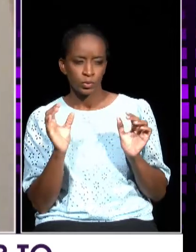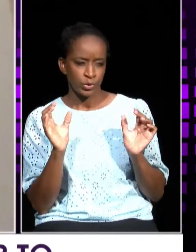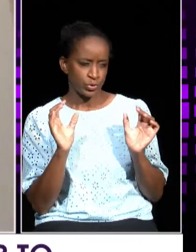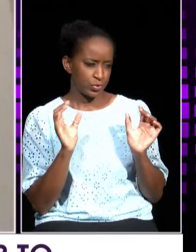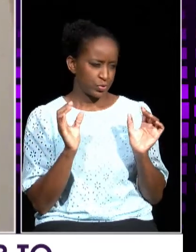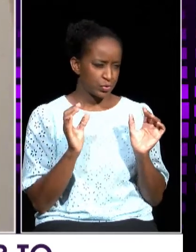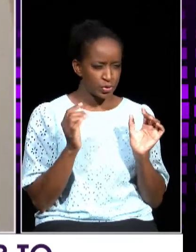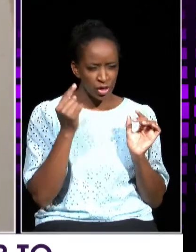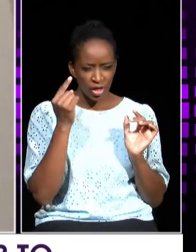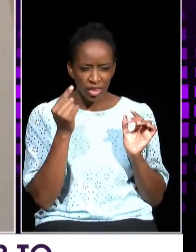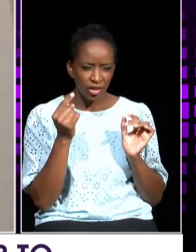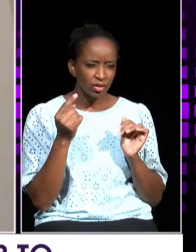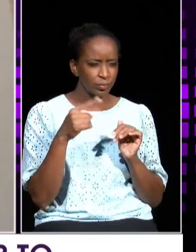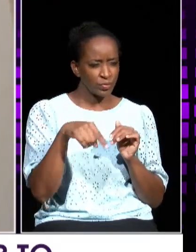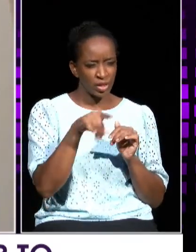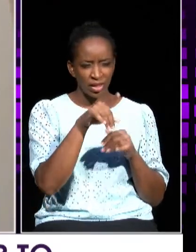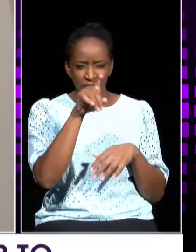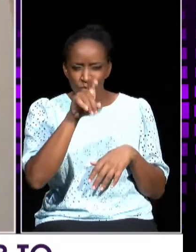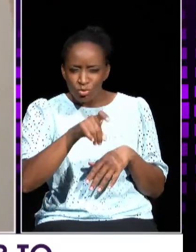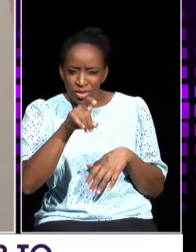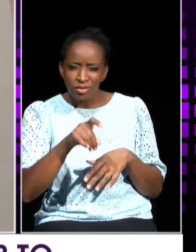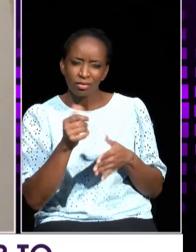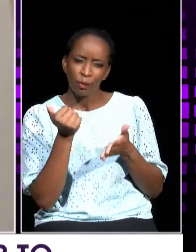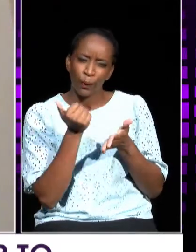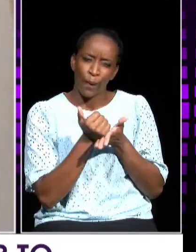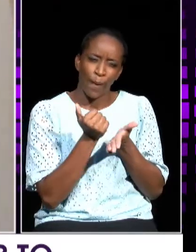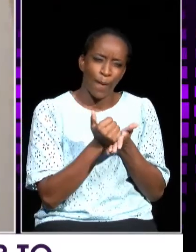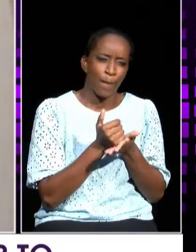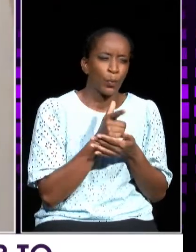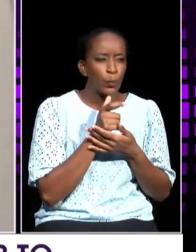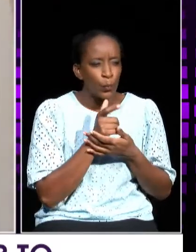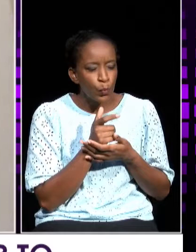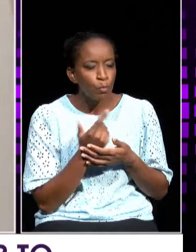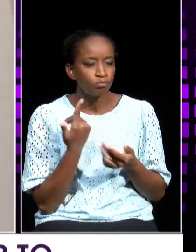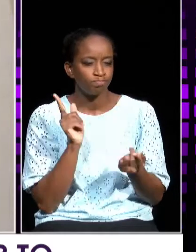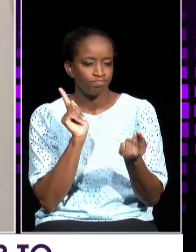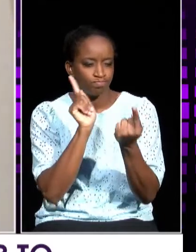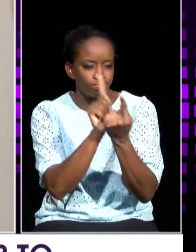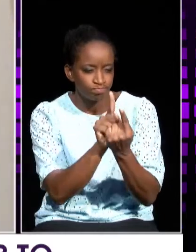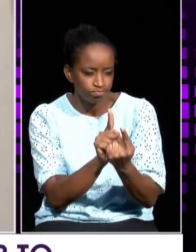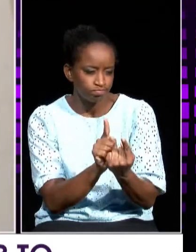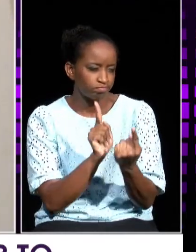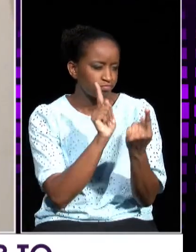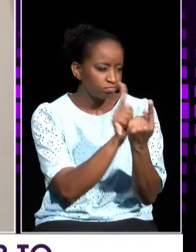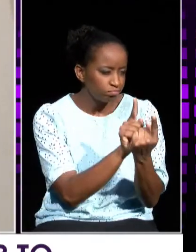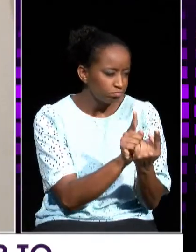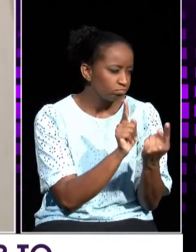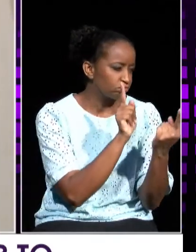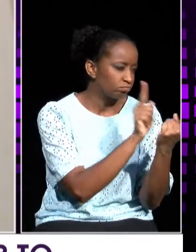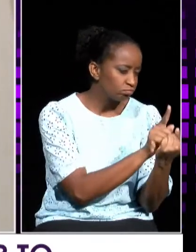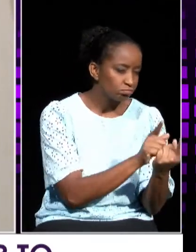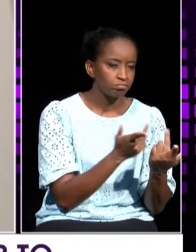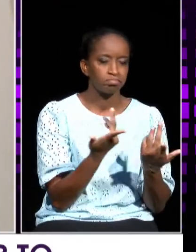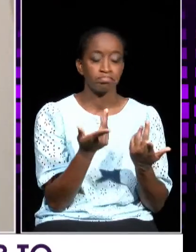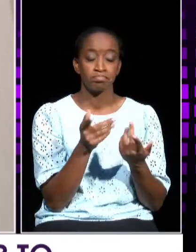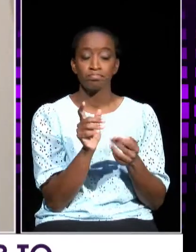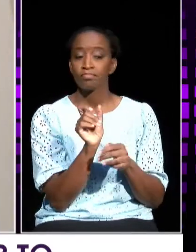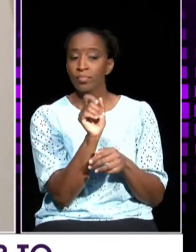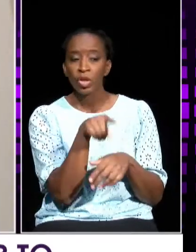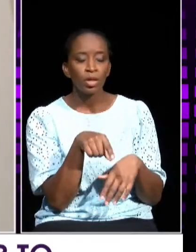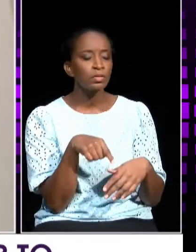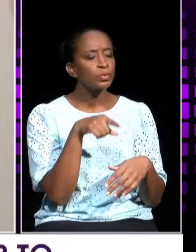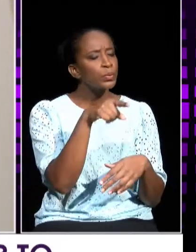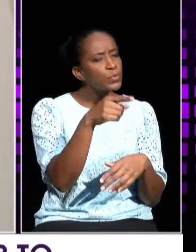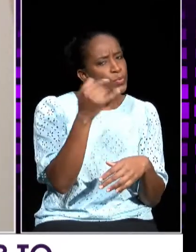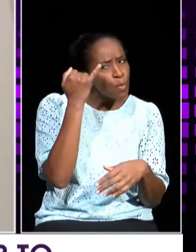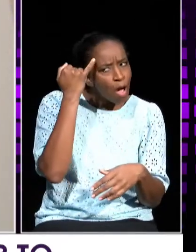coming from, ask them for their ideas as to what they would like to see happen, what kind of club they would like to see come